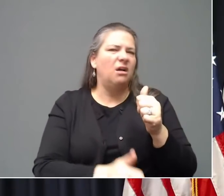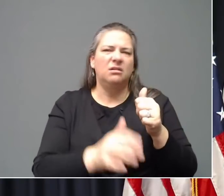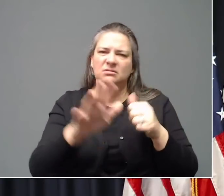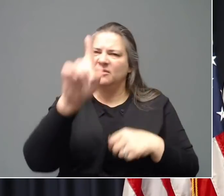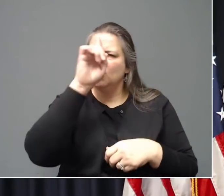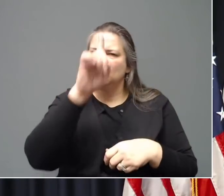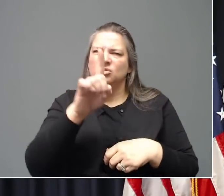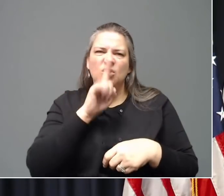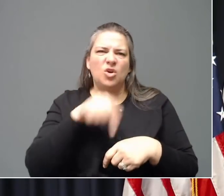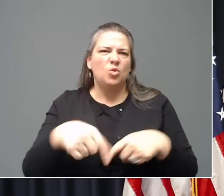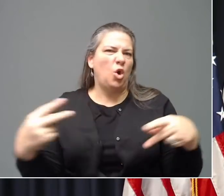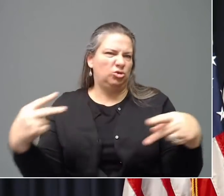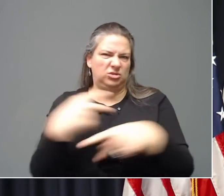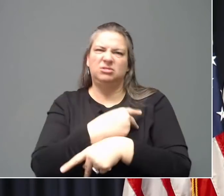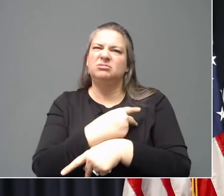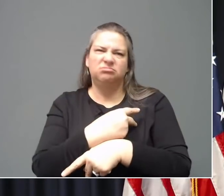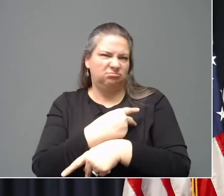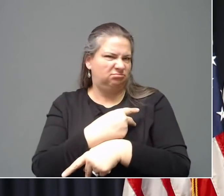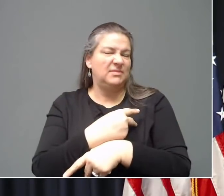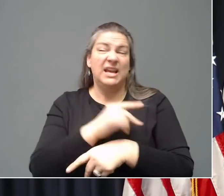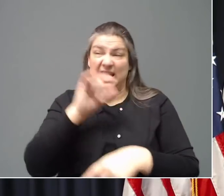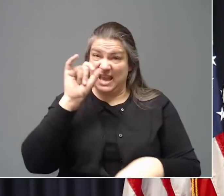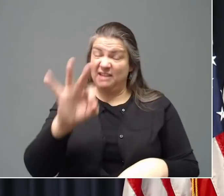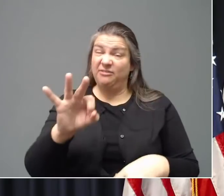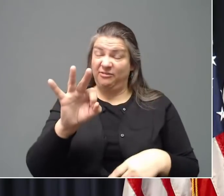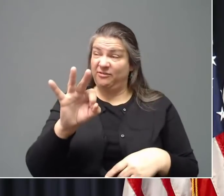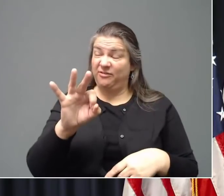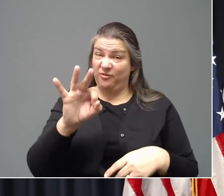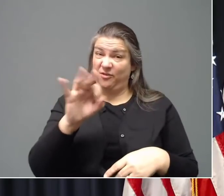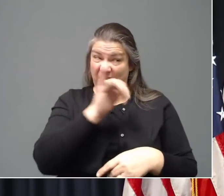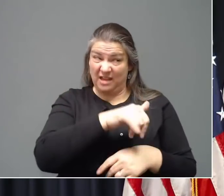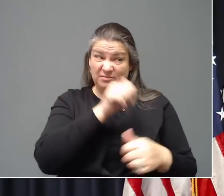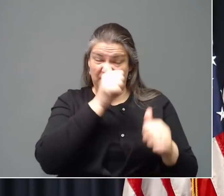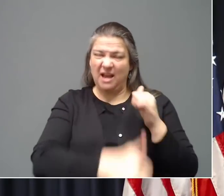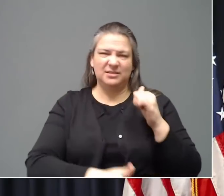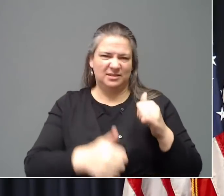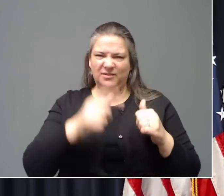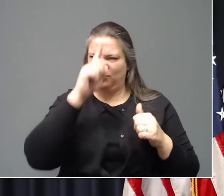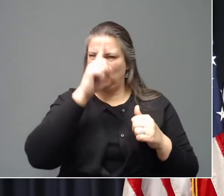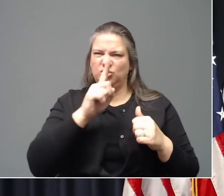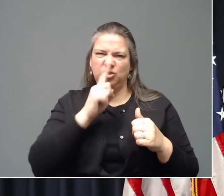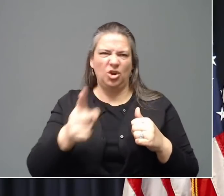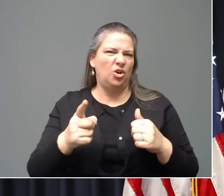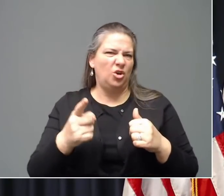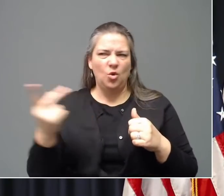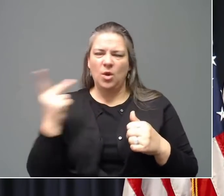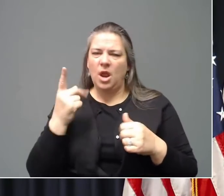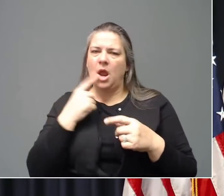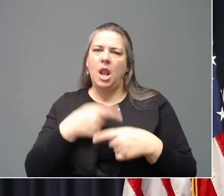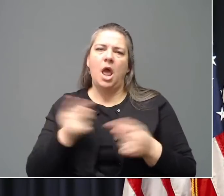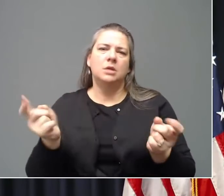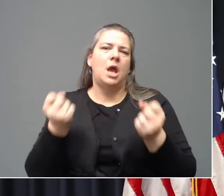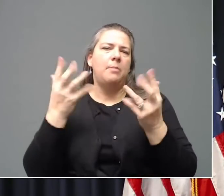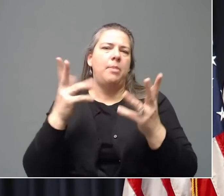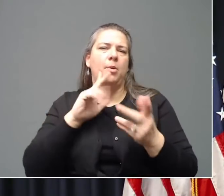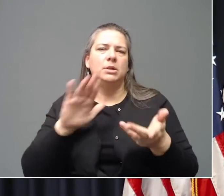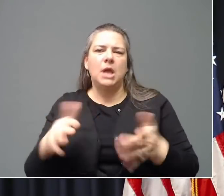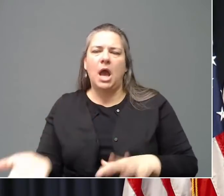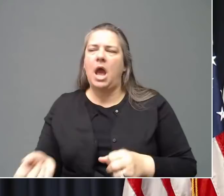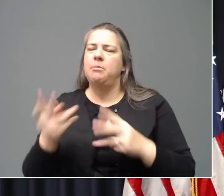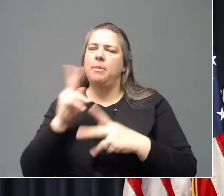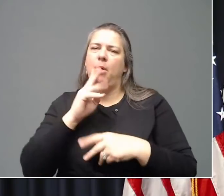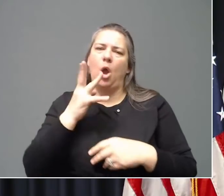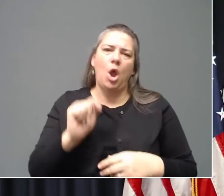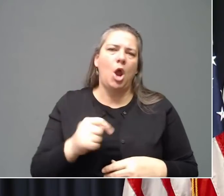governor. We would be announcing much higher death tolls. We would have had same or worse economic harm, and arguably it could have been